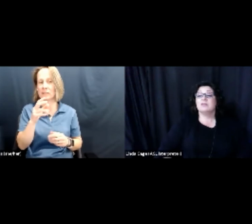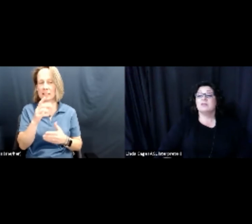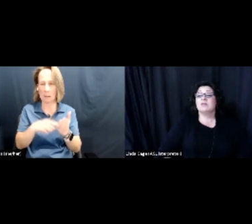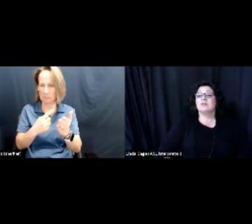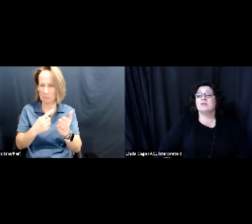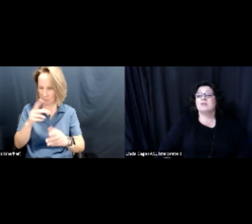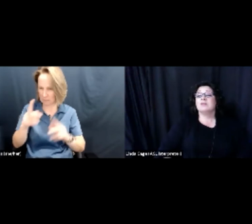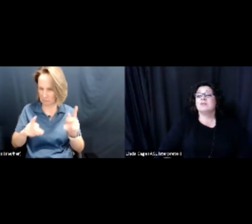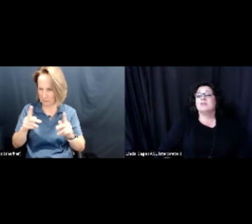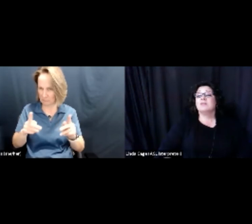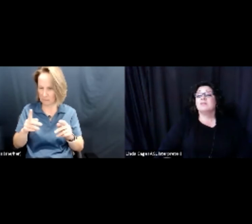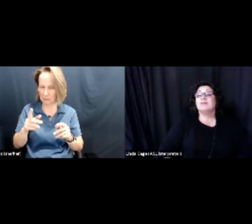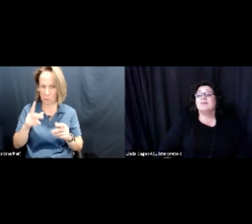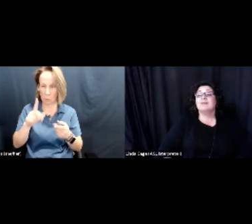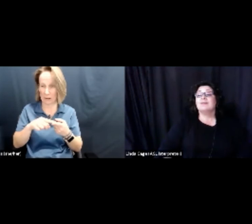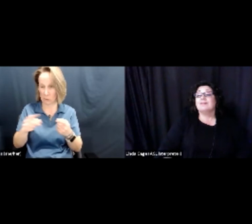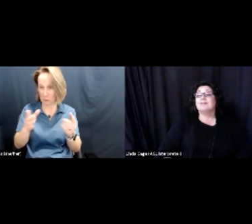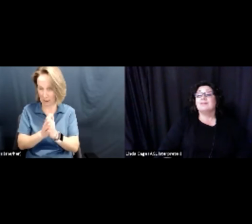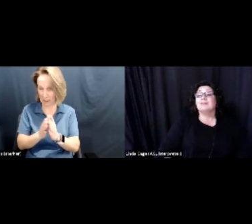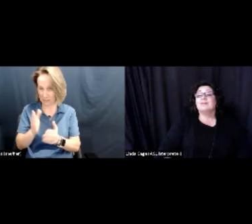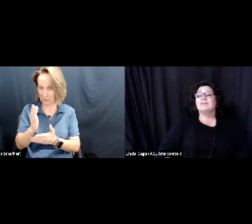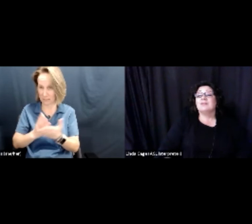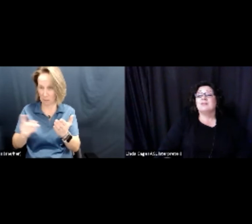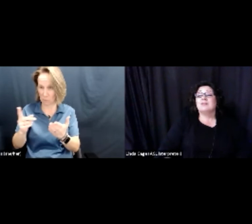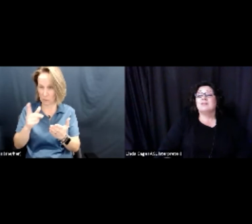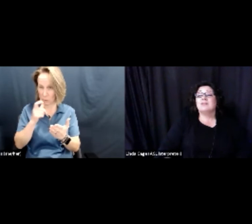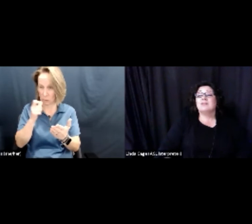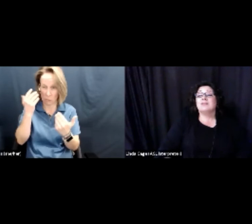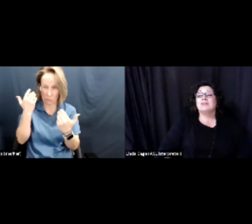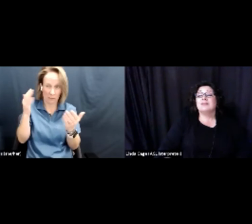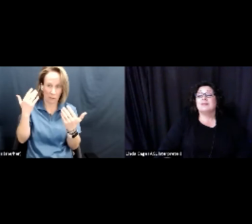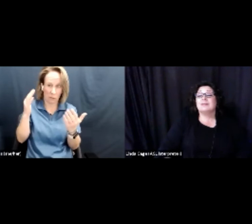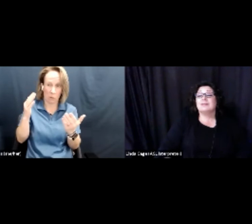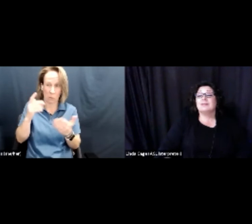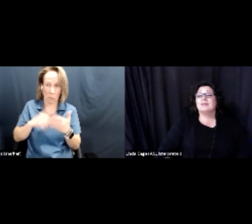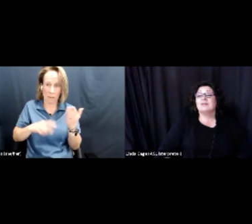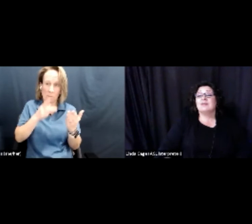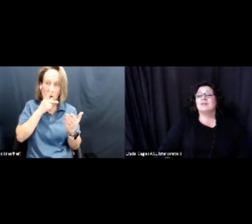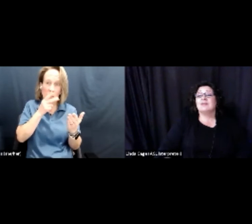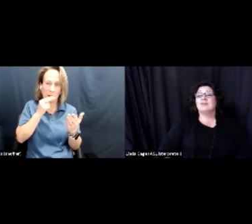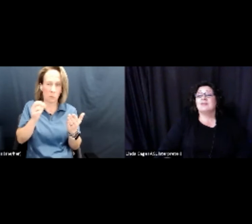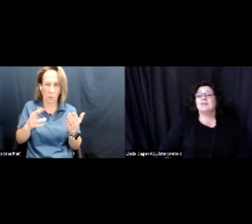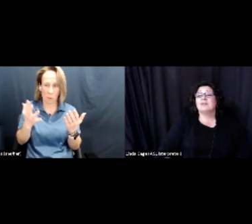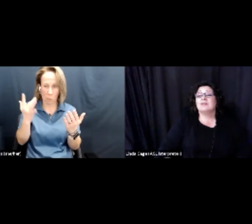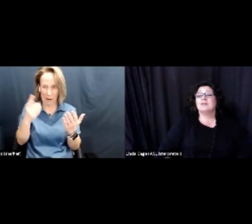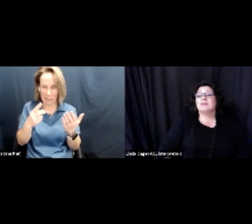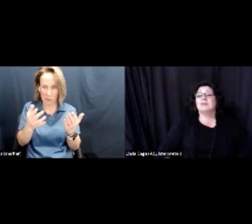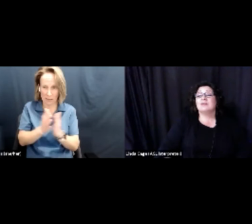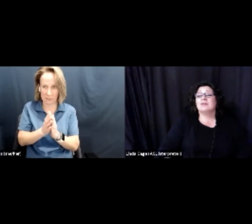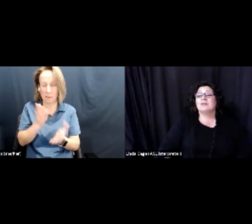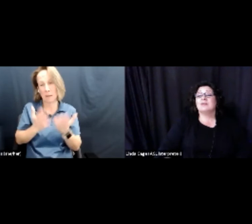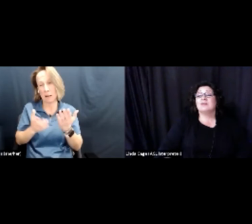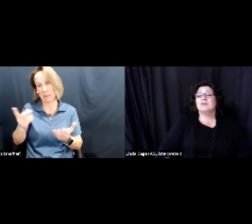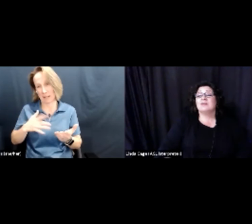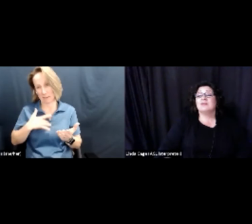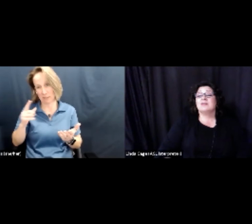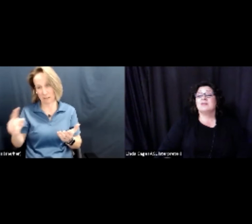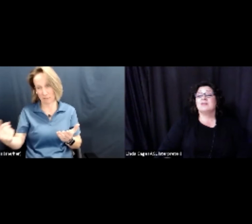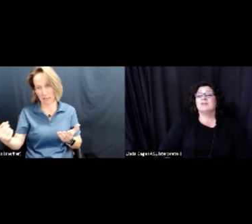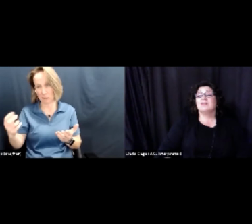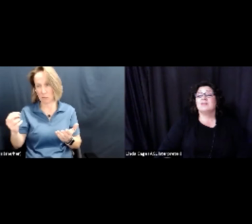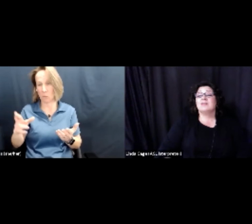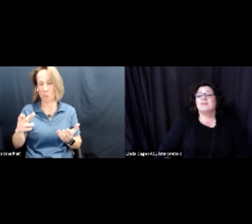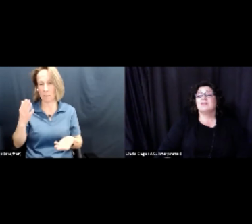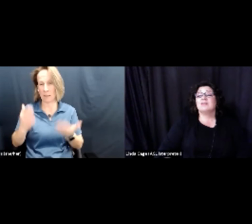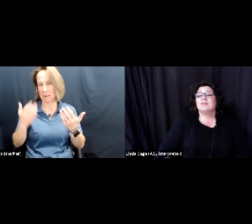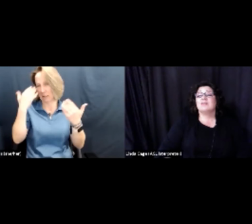don't, when you ask someone who doesn't know what pronouns are or why you're asking, sometimes they might be offended or they just might not know